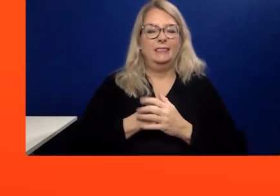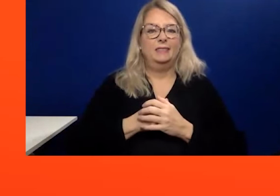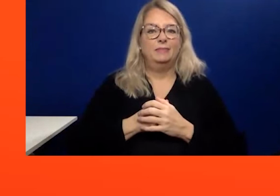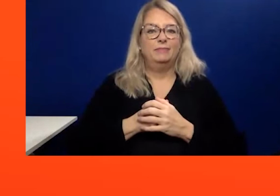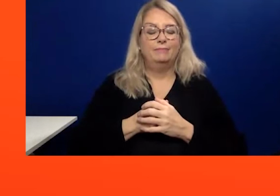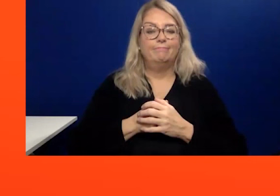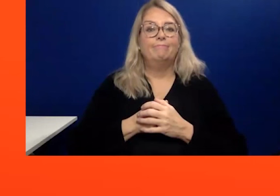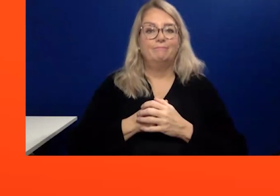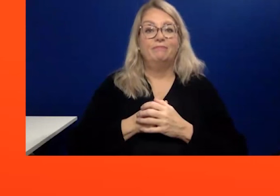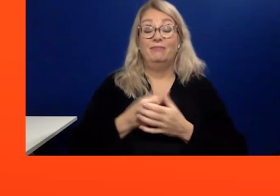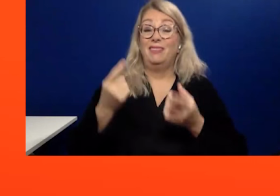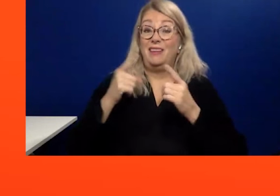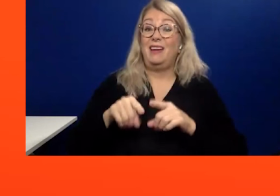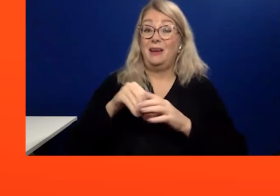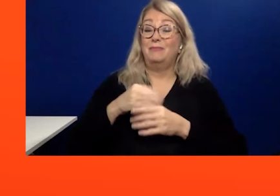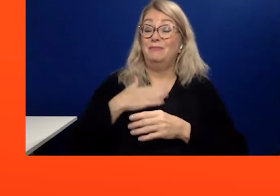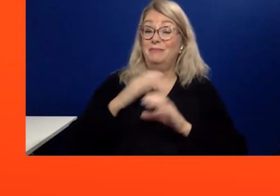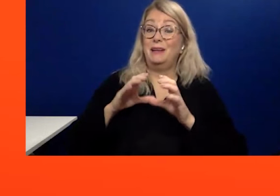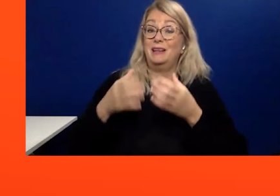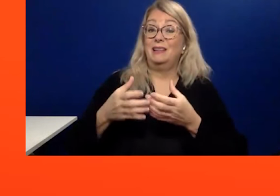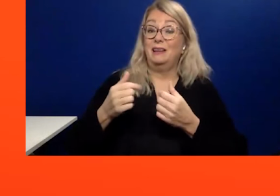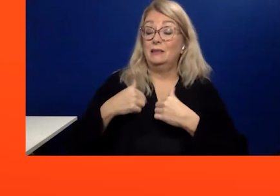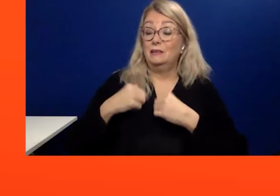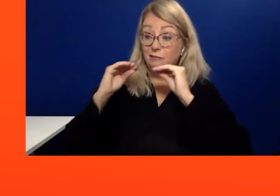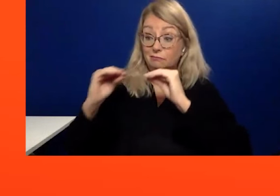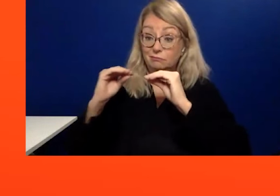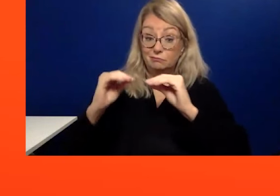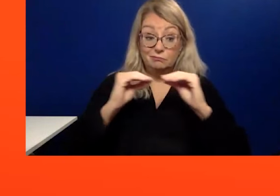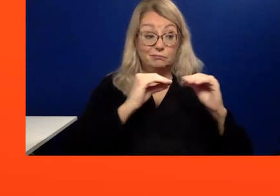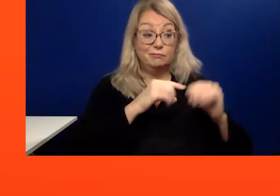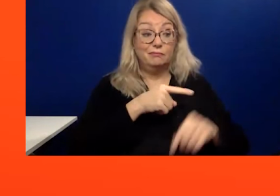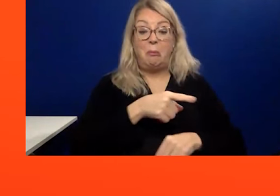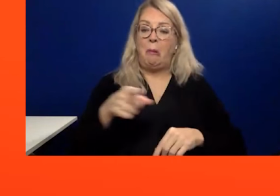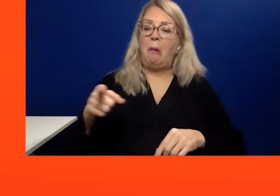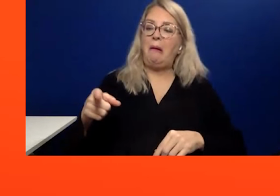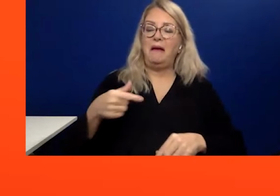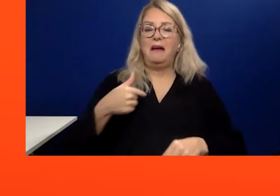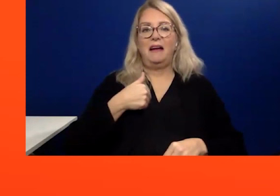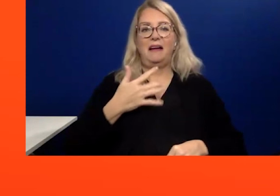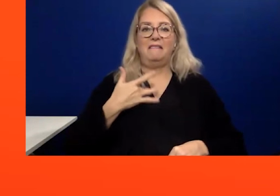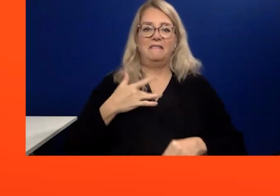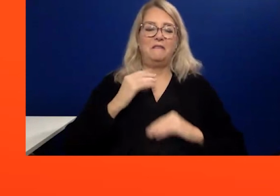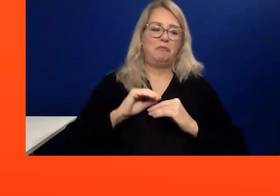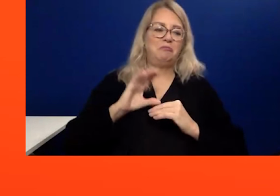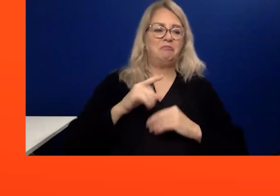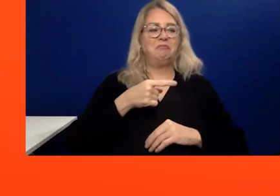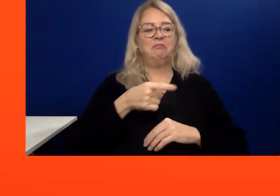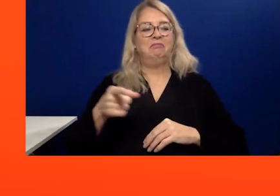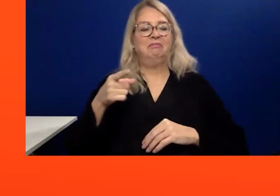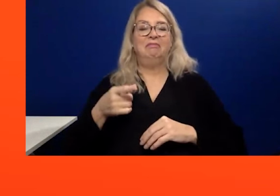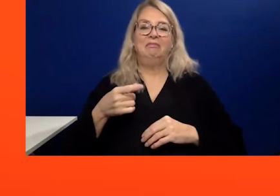know it's happened in my class. Students that I thought, hey, they're going to do okay. A year later, still unemployed.